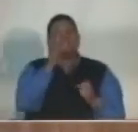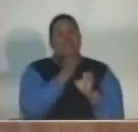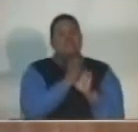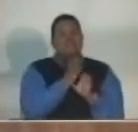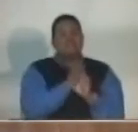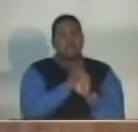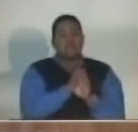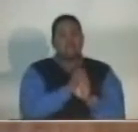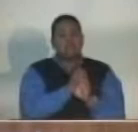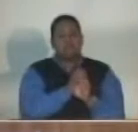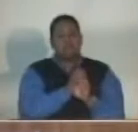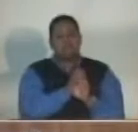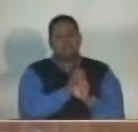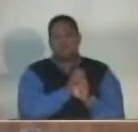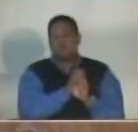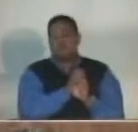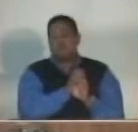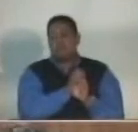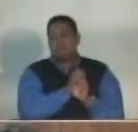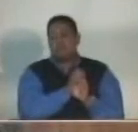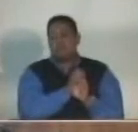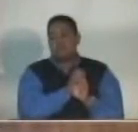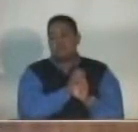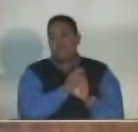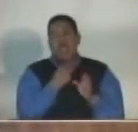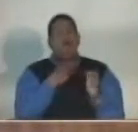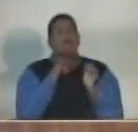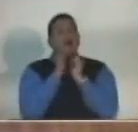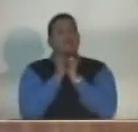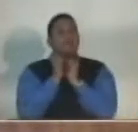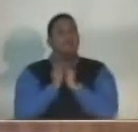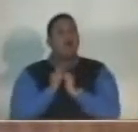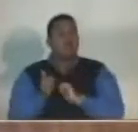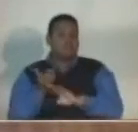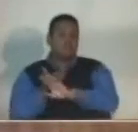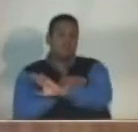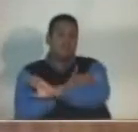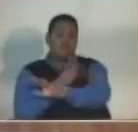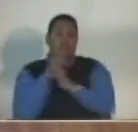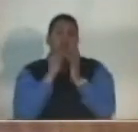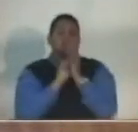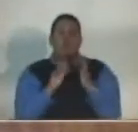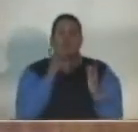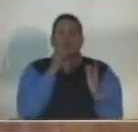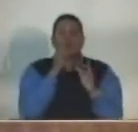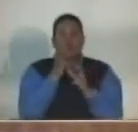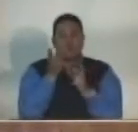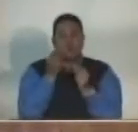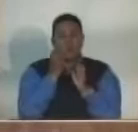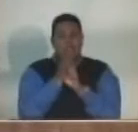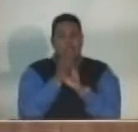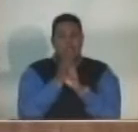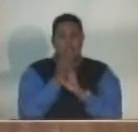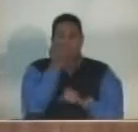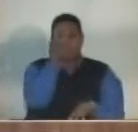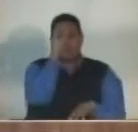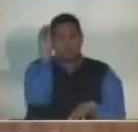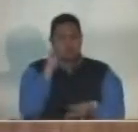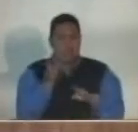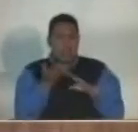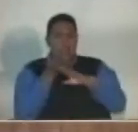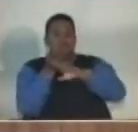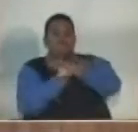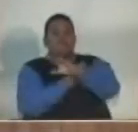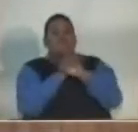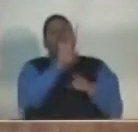exams, however. There's been a pass rate improvement for students sitting English language by 14%,